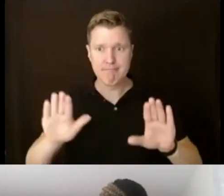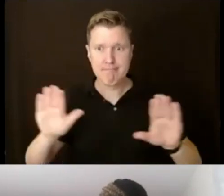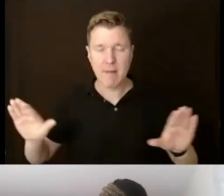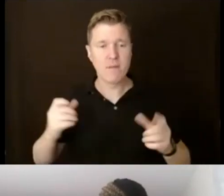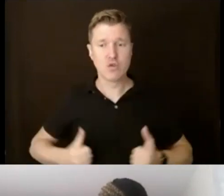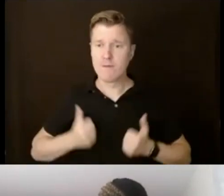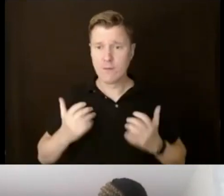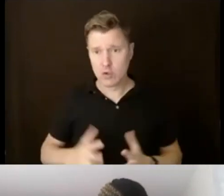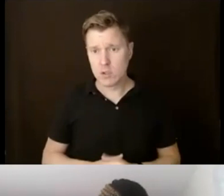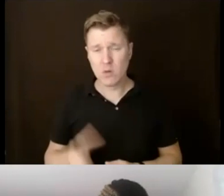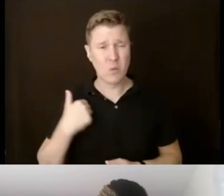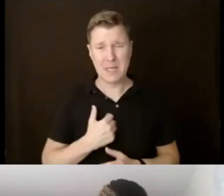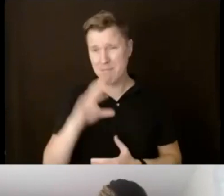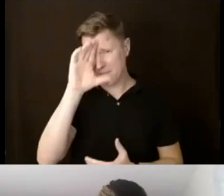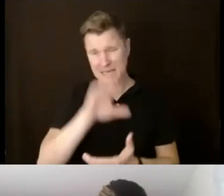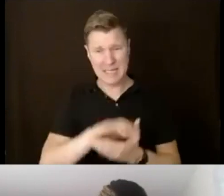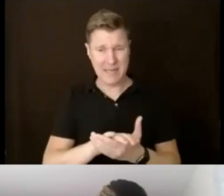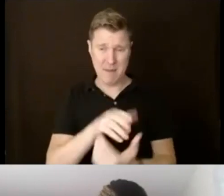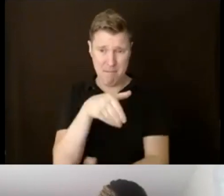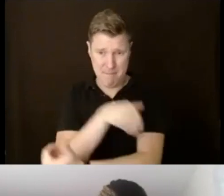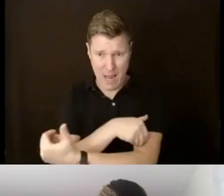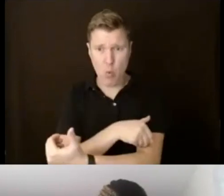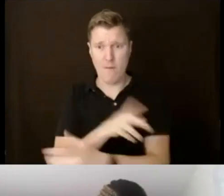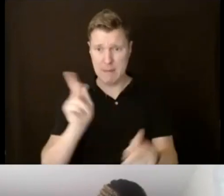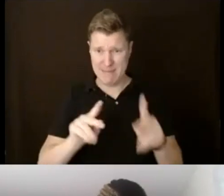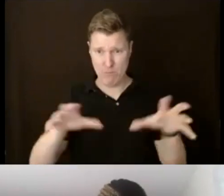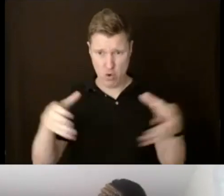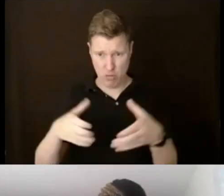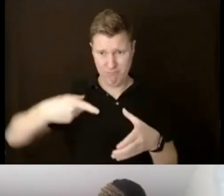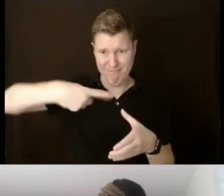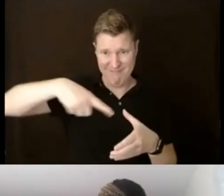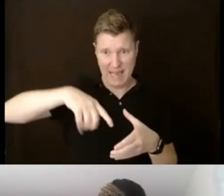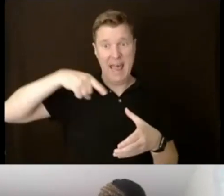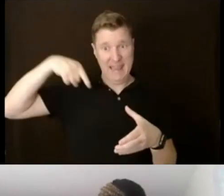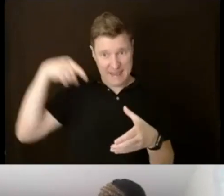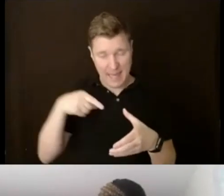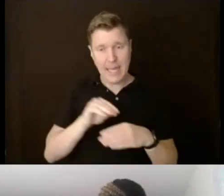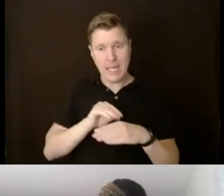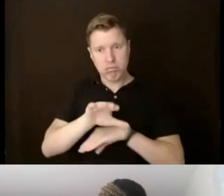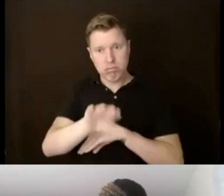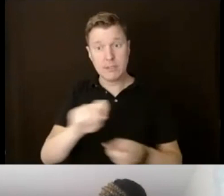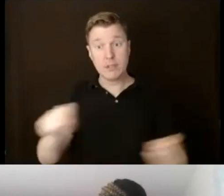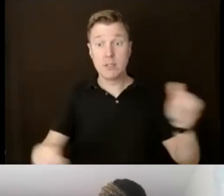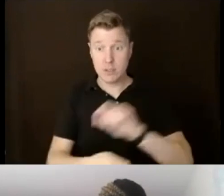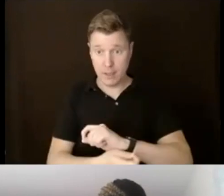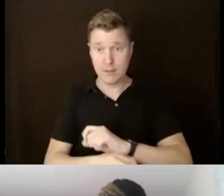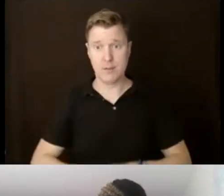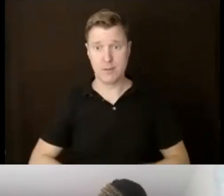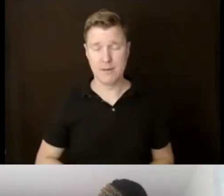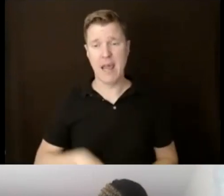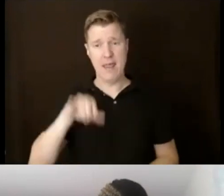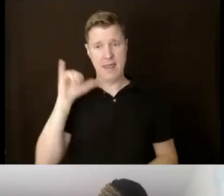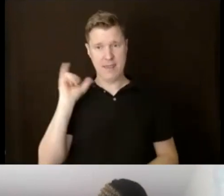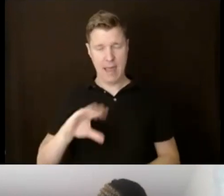the power of people to create change. And this is what provides us